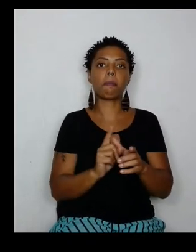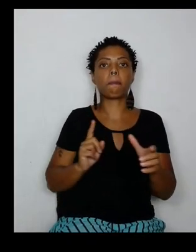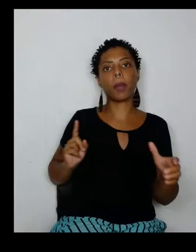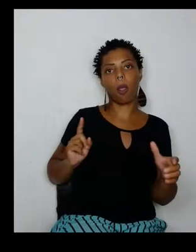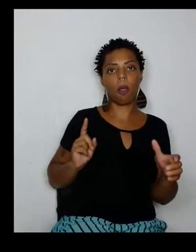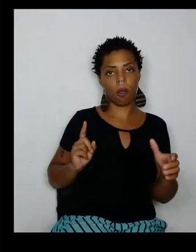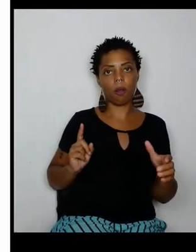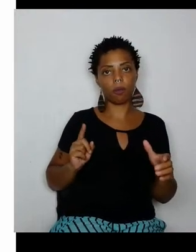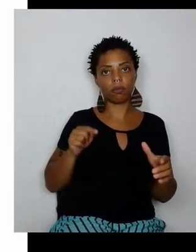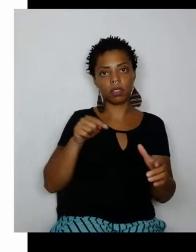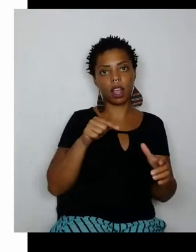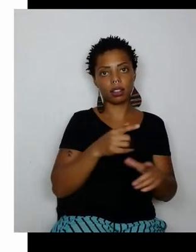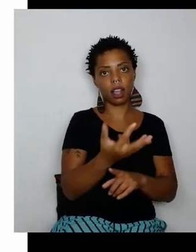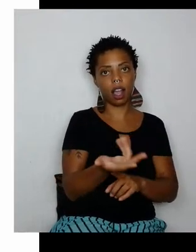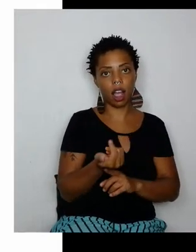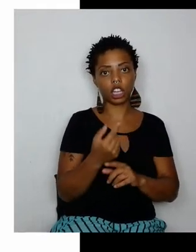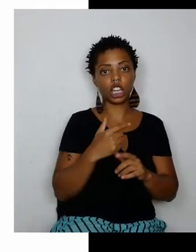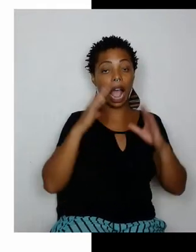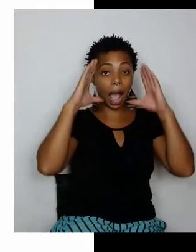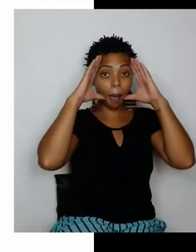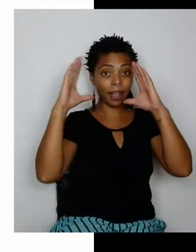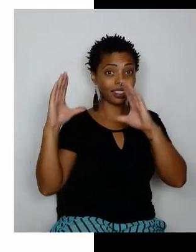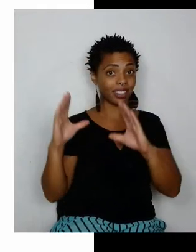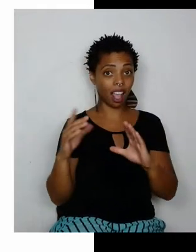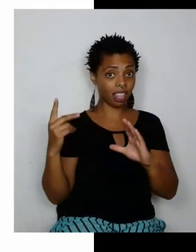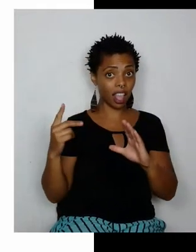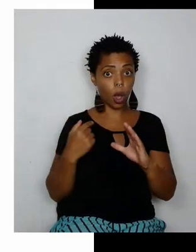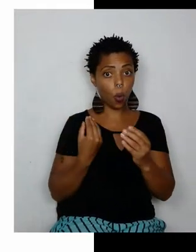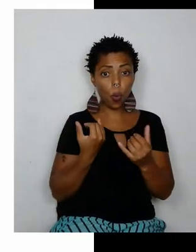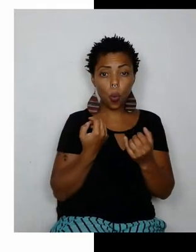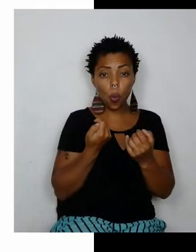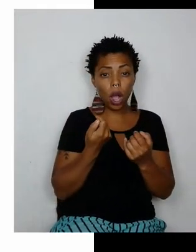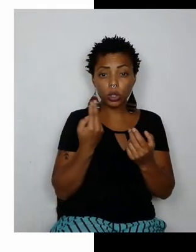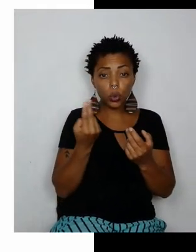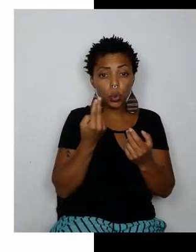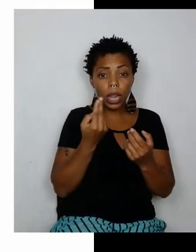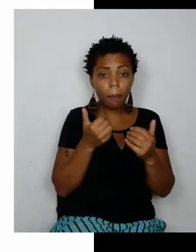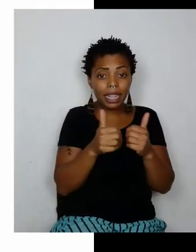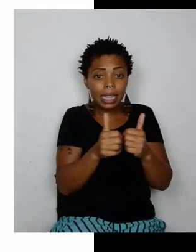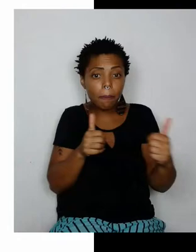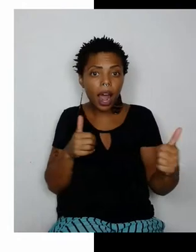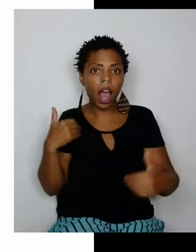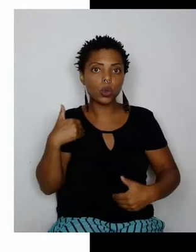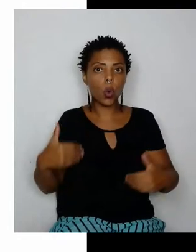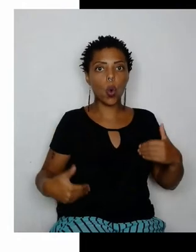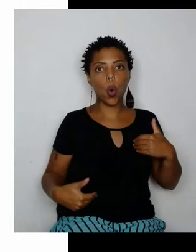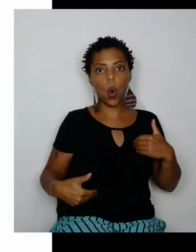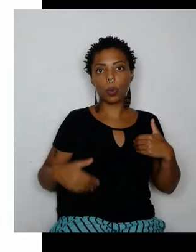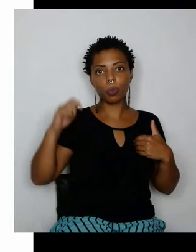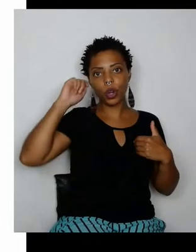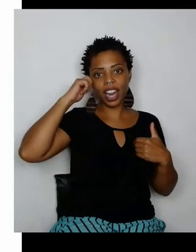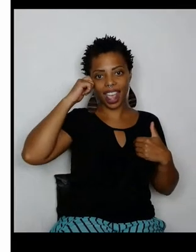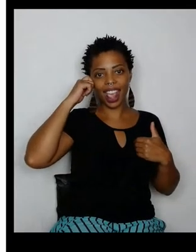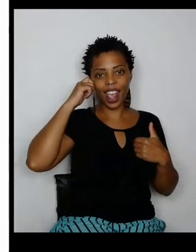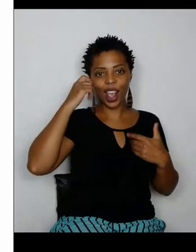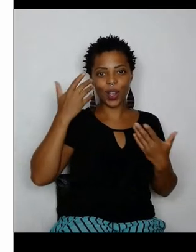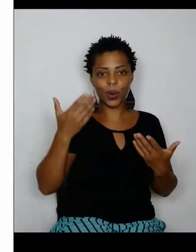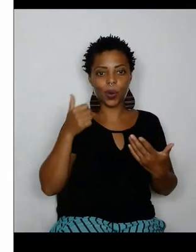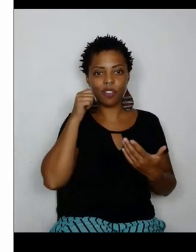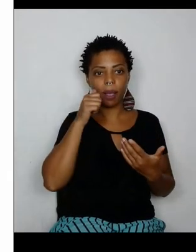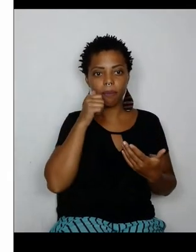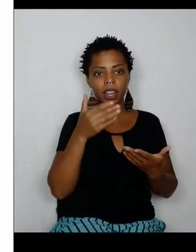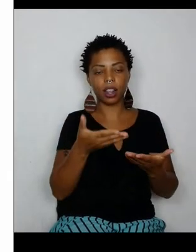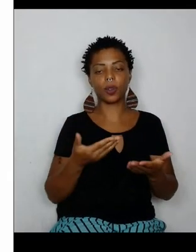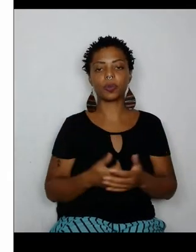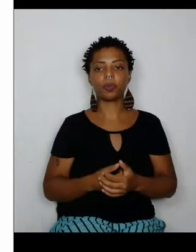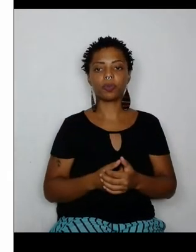black female body which birthed his new cell one of the stems flowers into